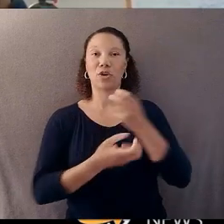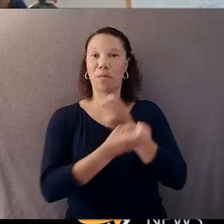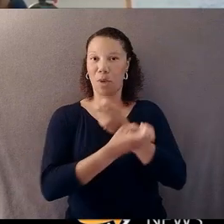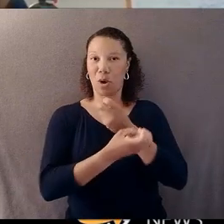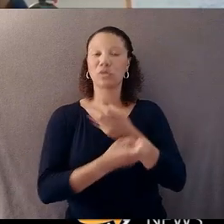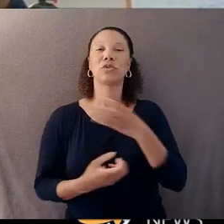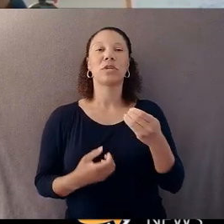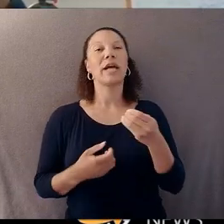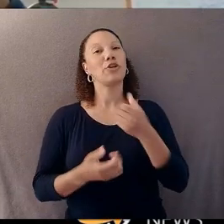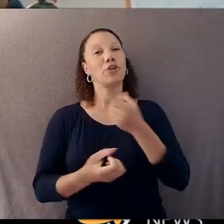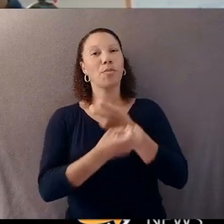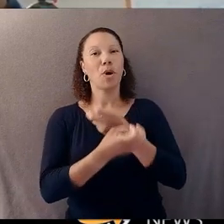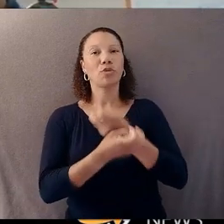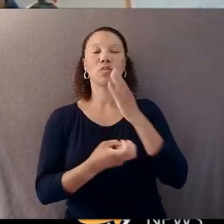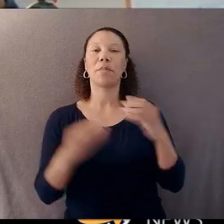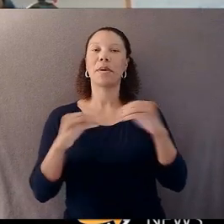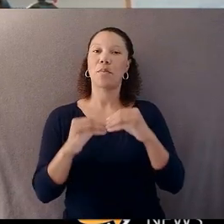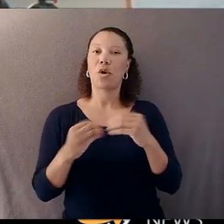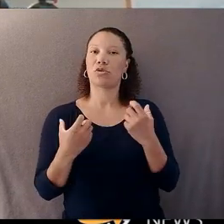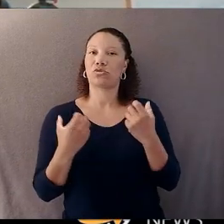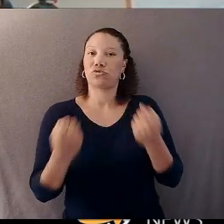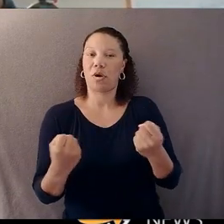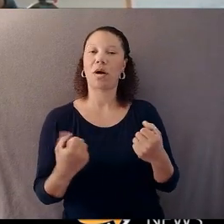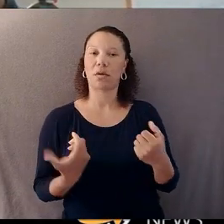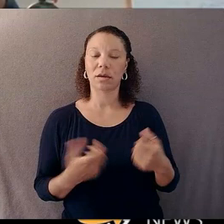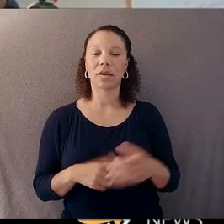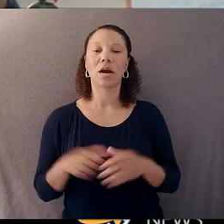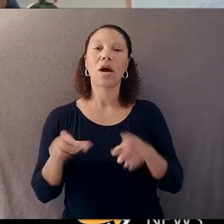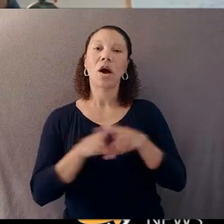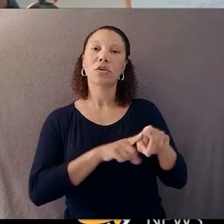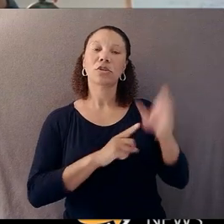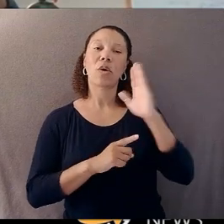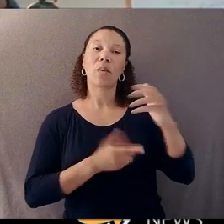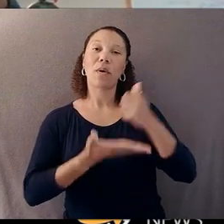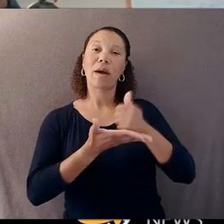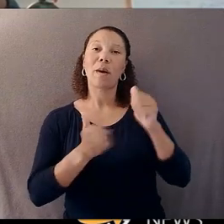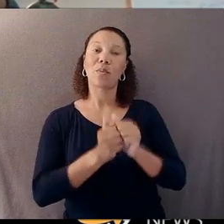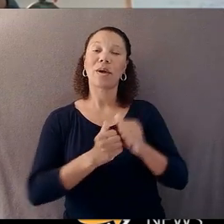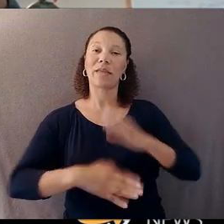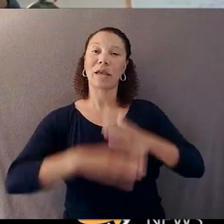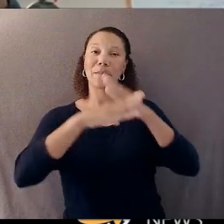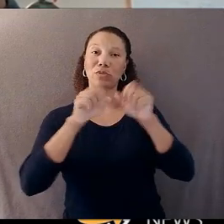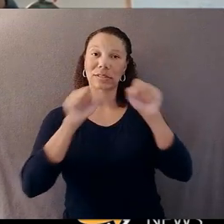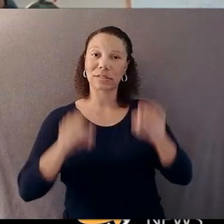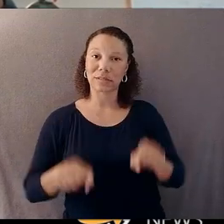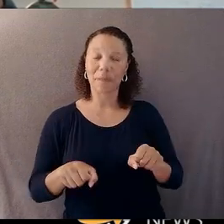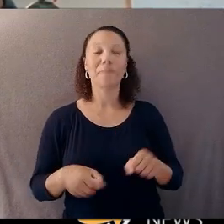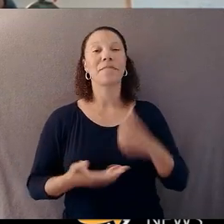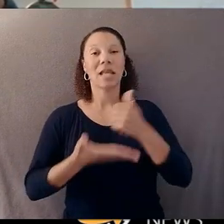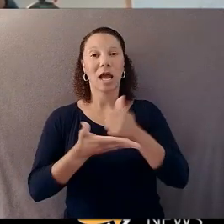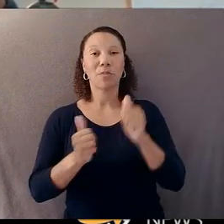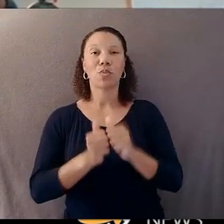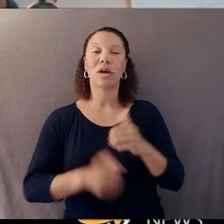strong. Vitamin D also really works with the function of your immune system. It helps your muscles and